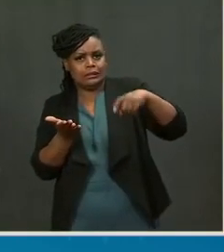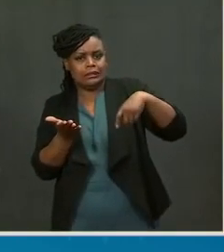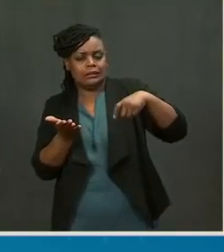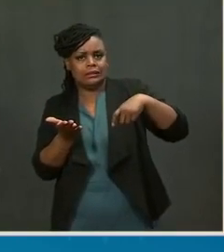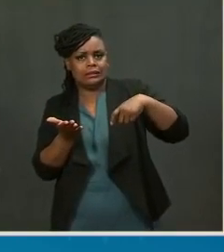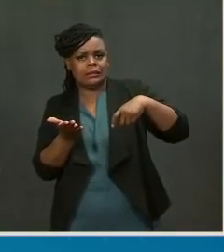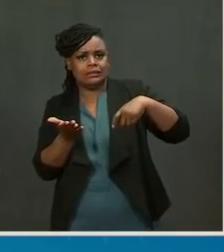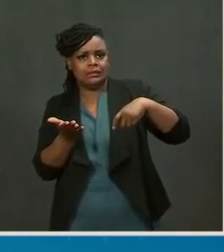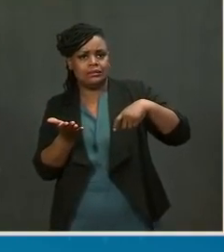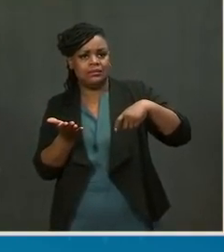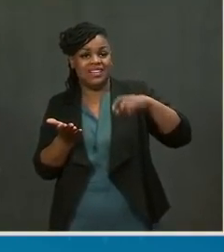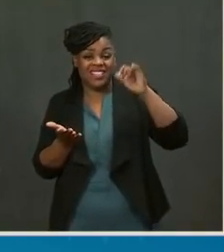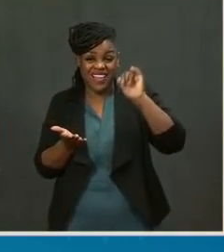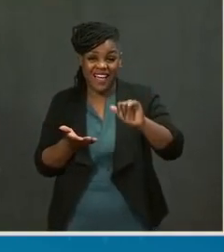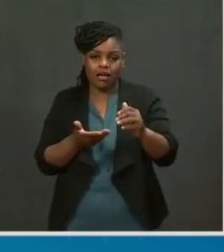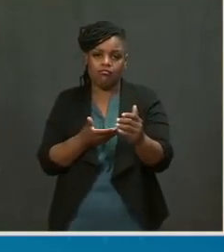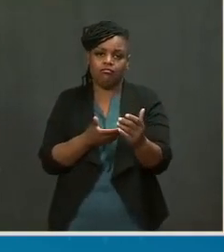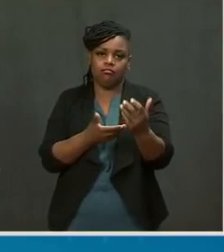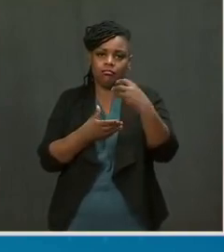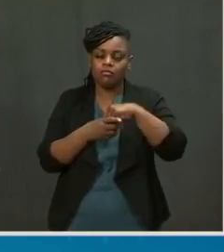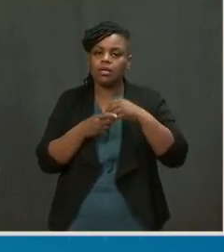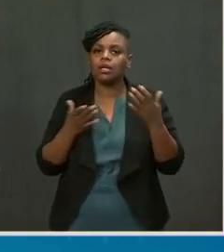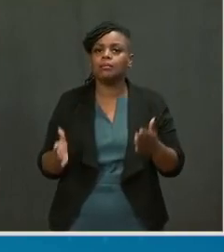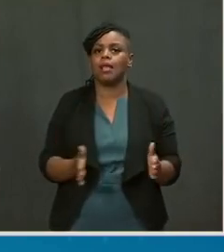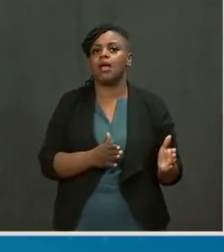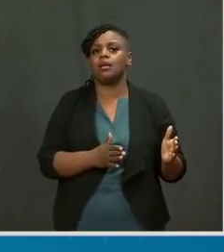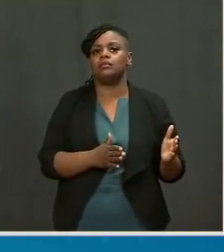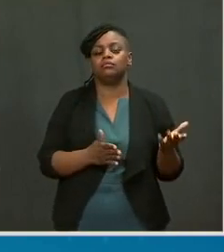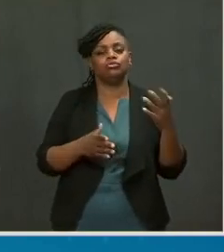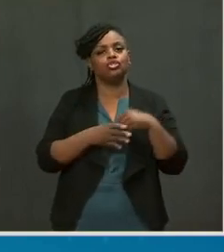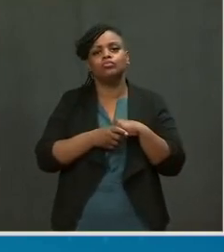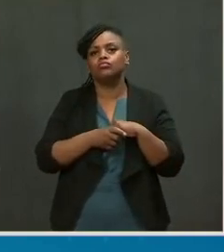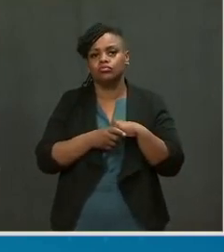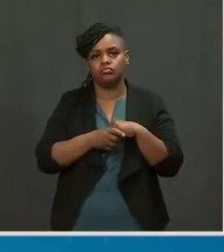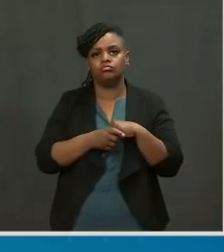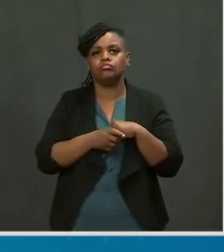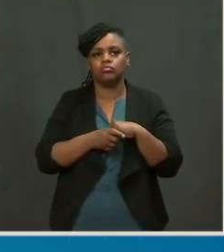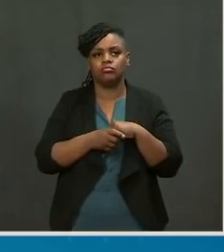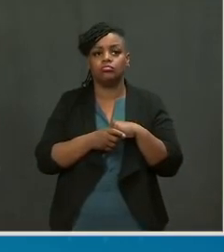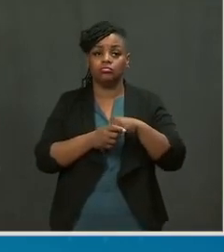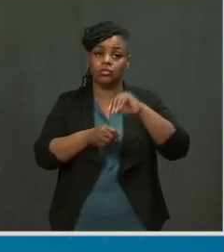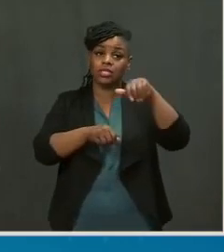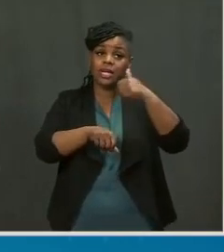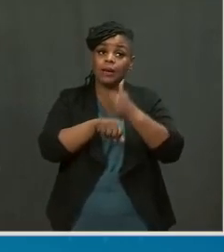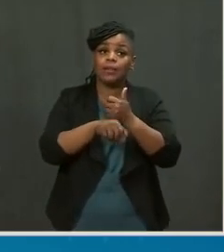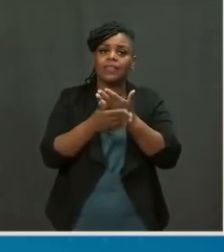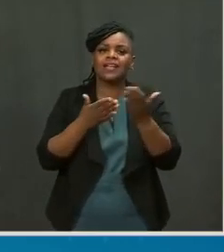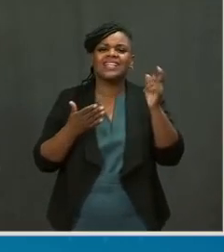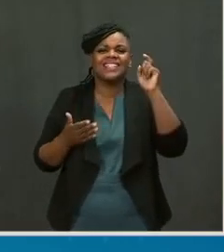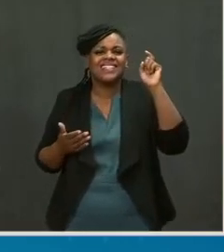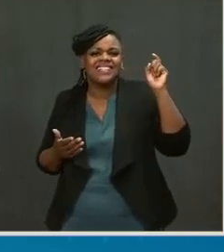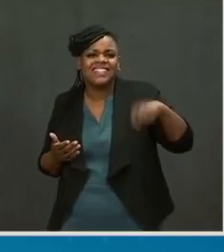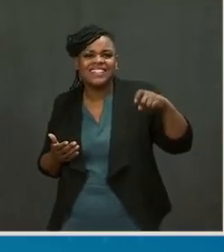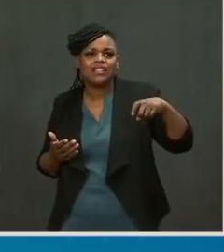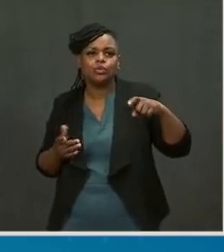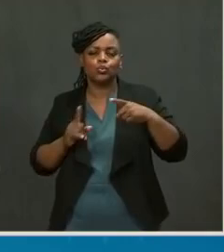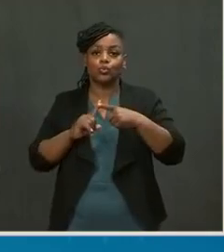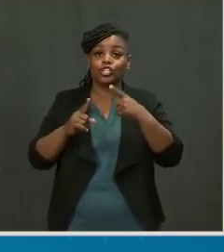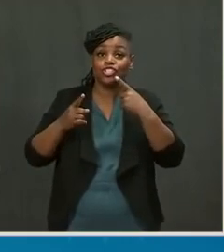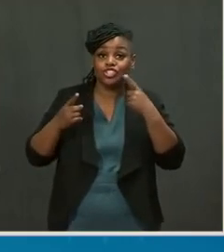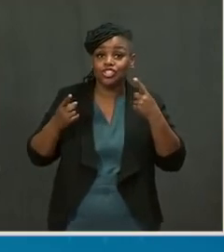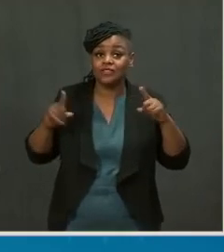money in the jobs that are necessary to get the job done. We're going to put the money in the places